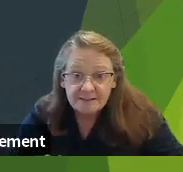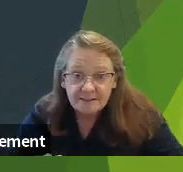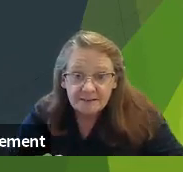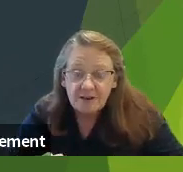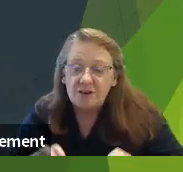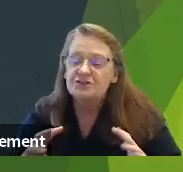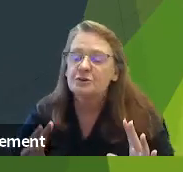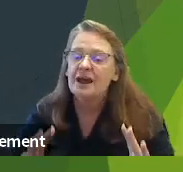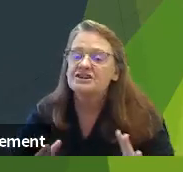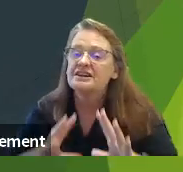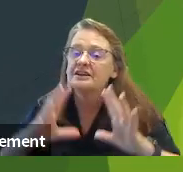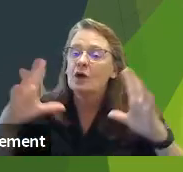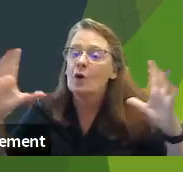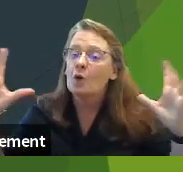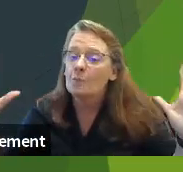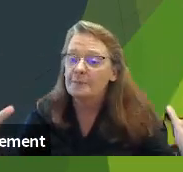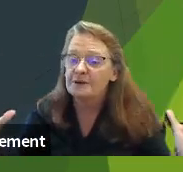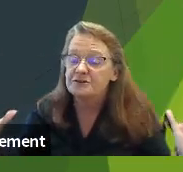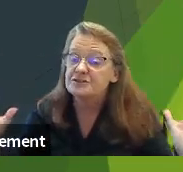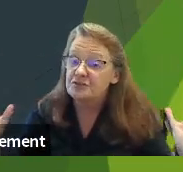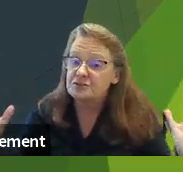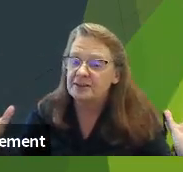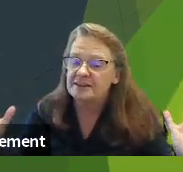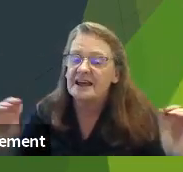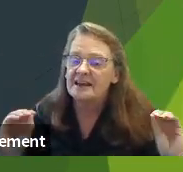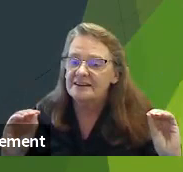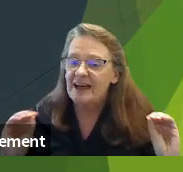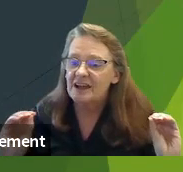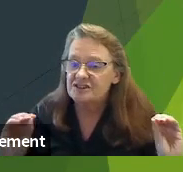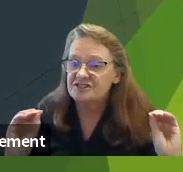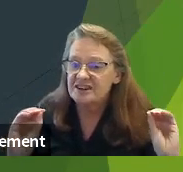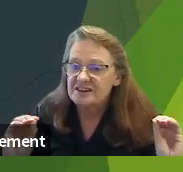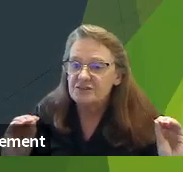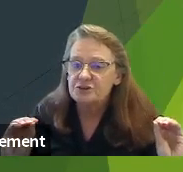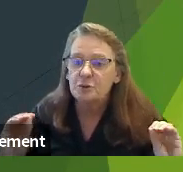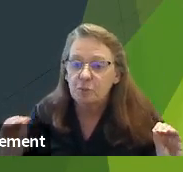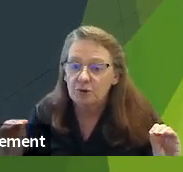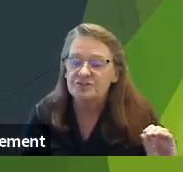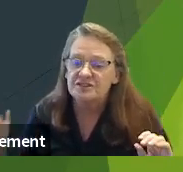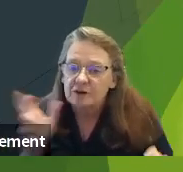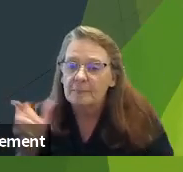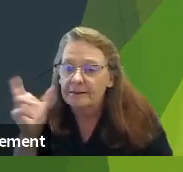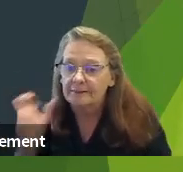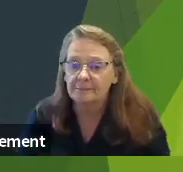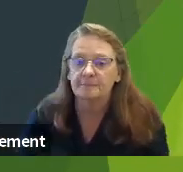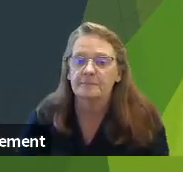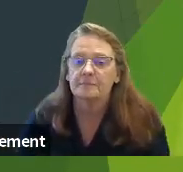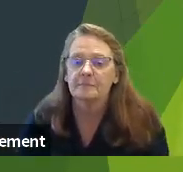analyze. So you're actually getting the whole big picture to visualize, not just individual words as they're